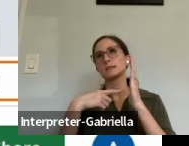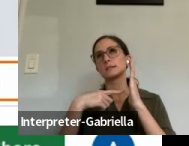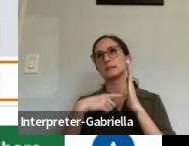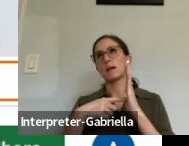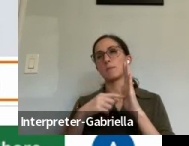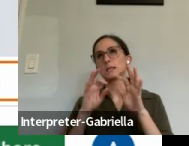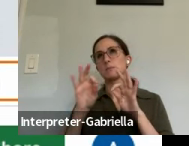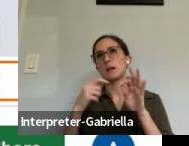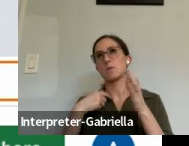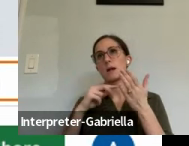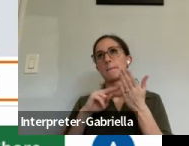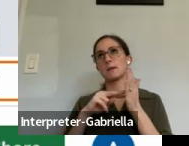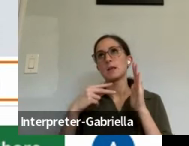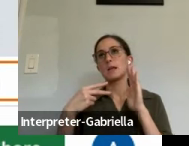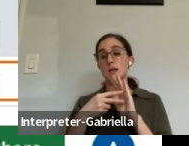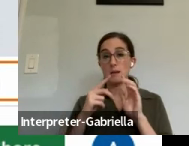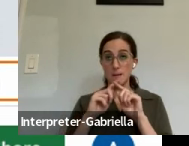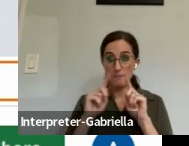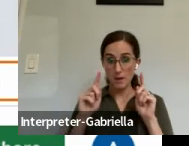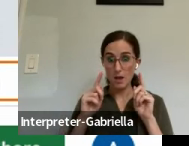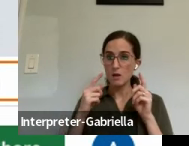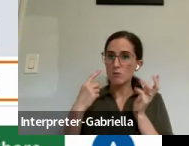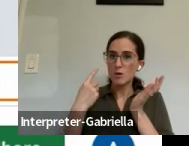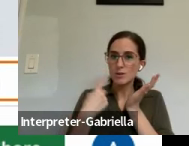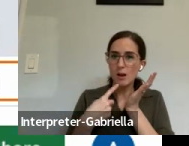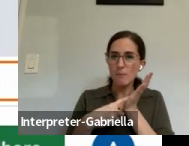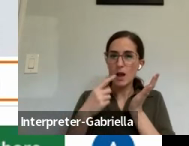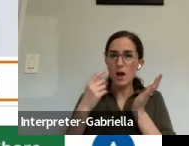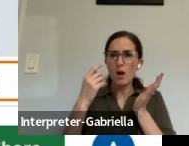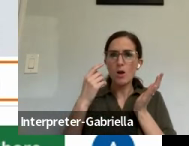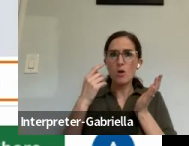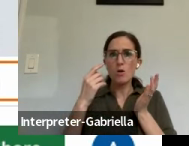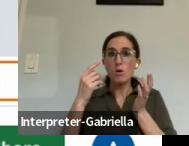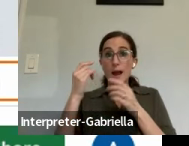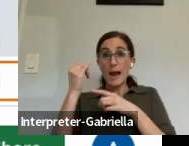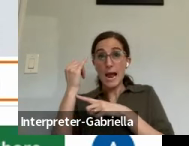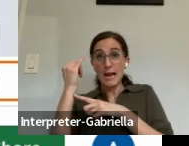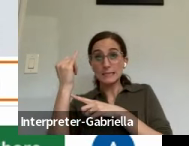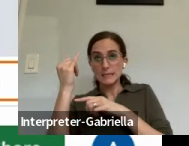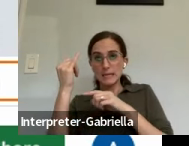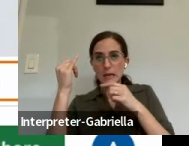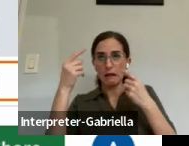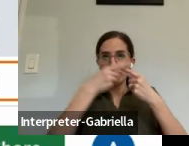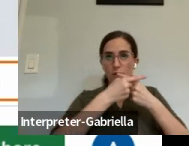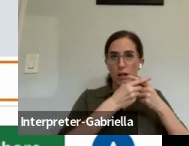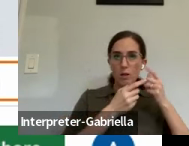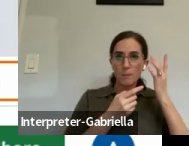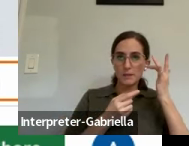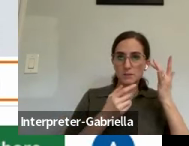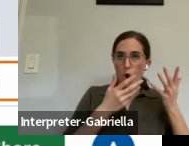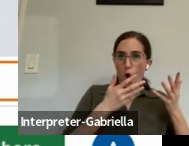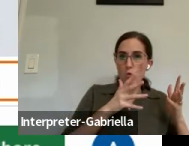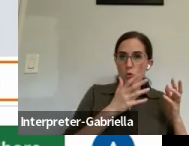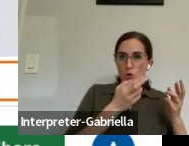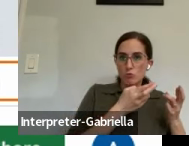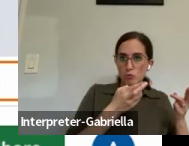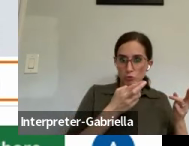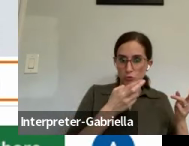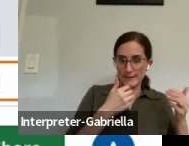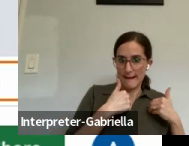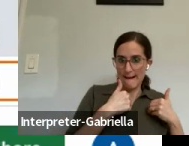there's already existing funding. And so I used CCAP as an example, which can help